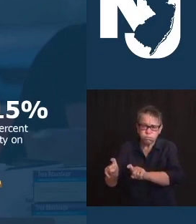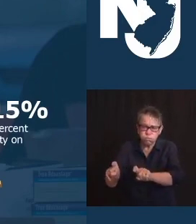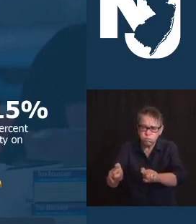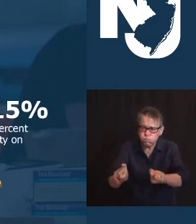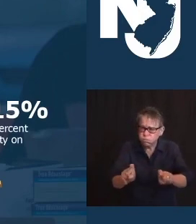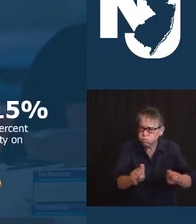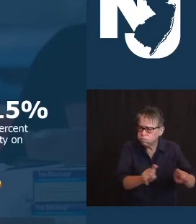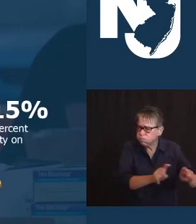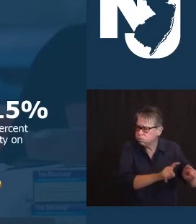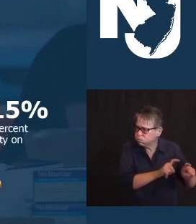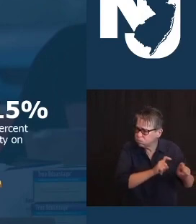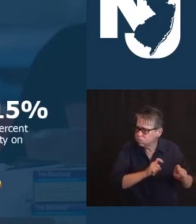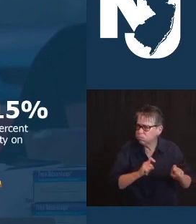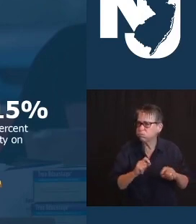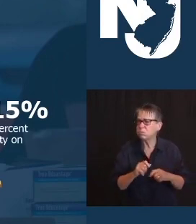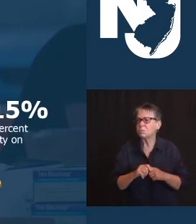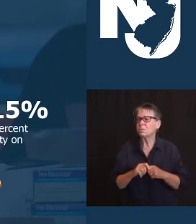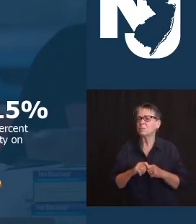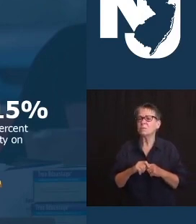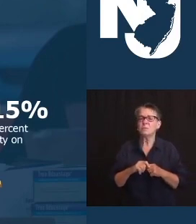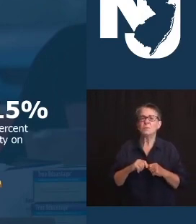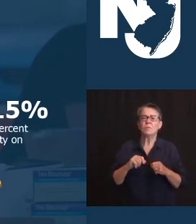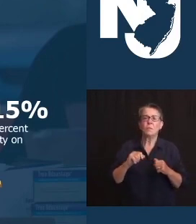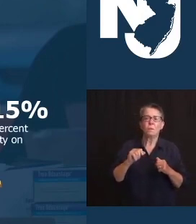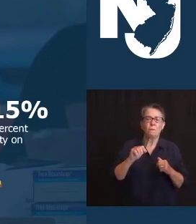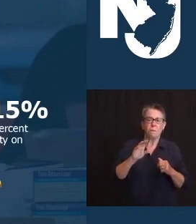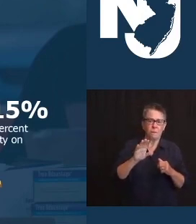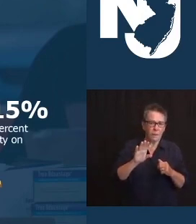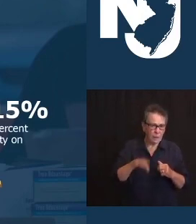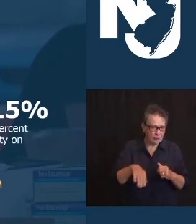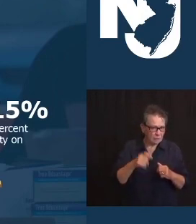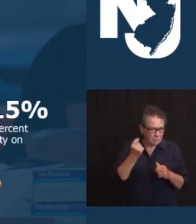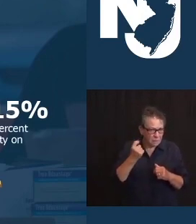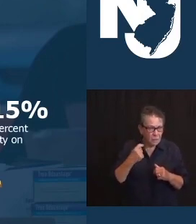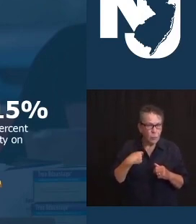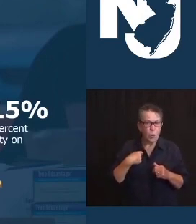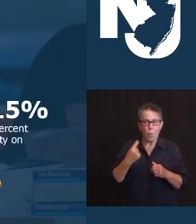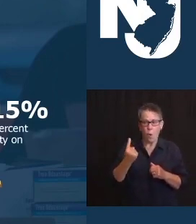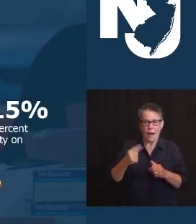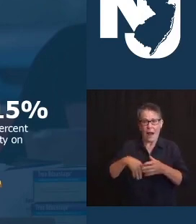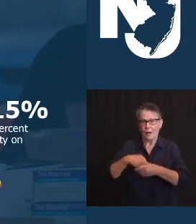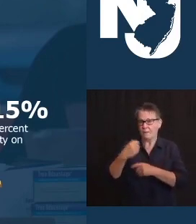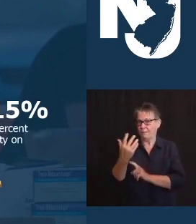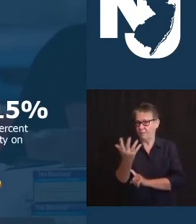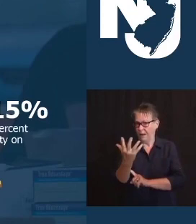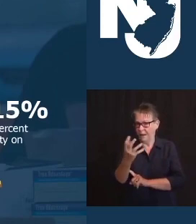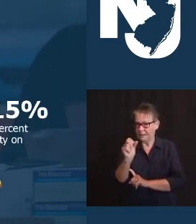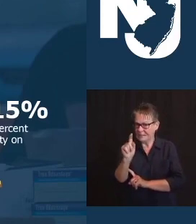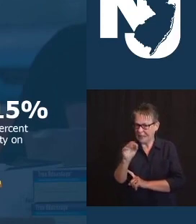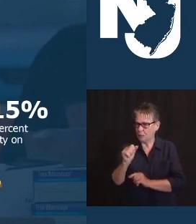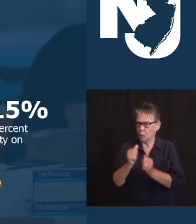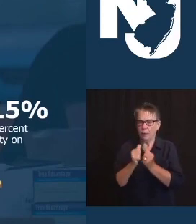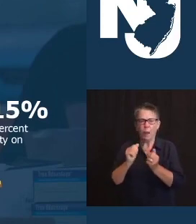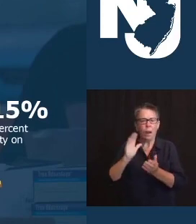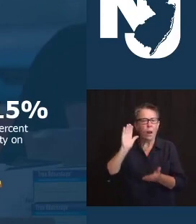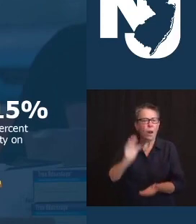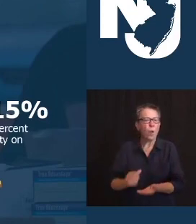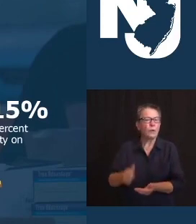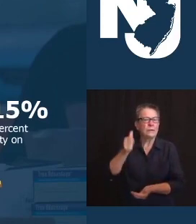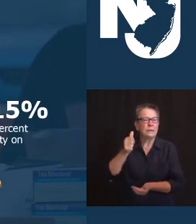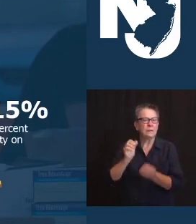percent positivity. Again, lowest, one of the top 10 cases in lowest number of active cases